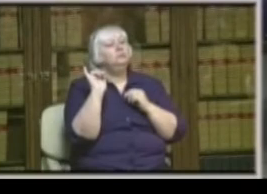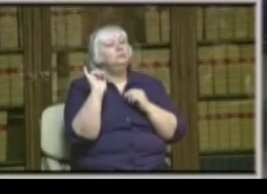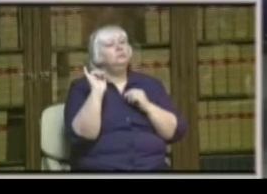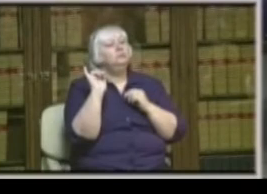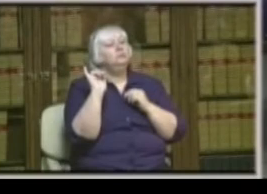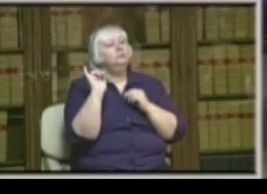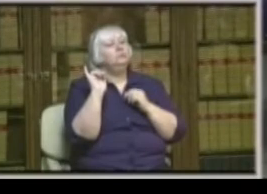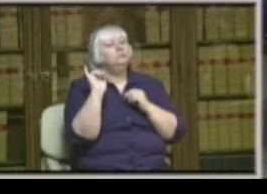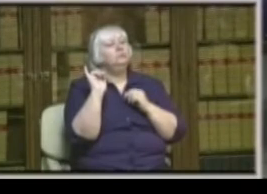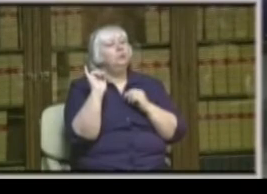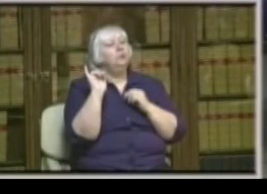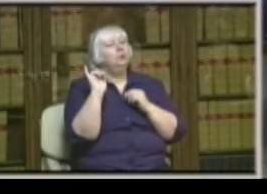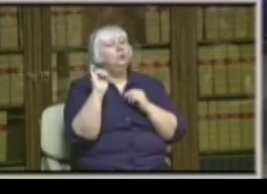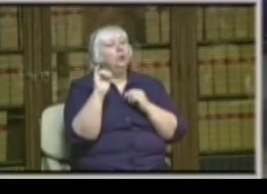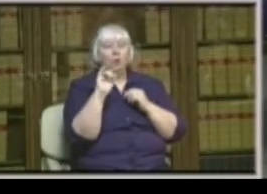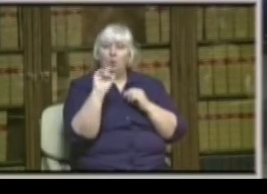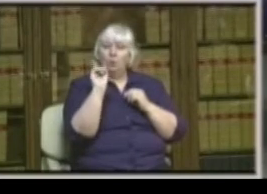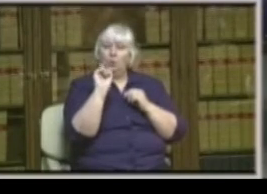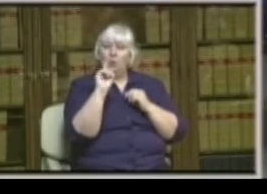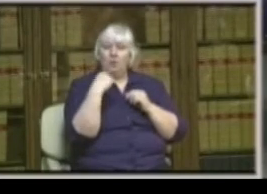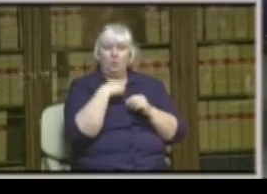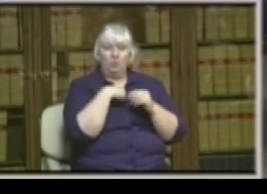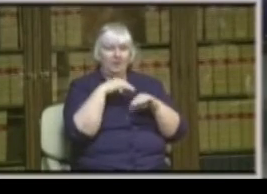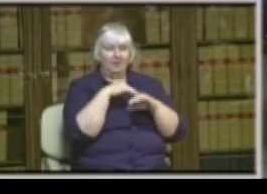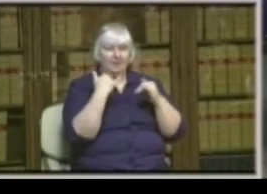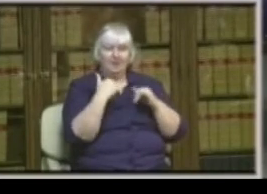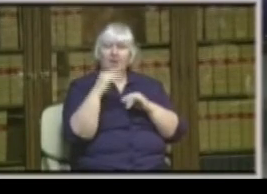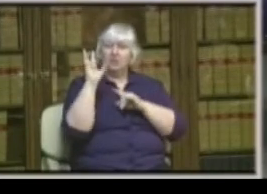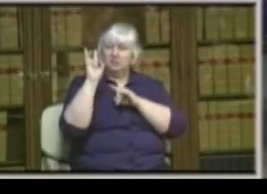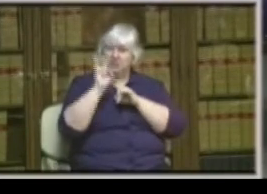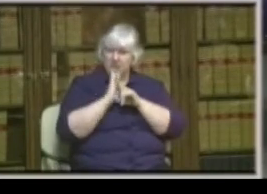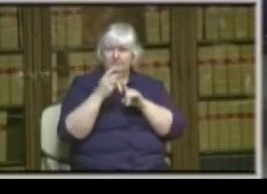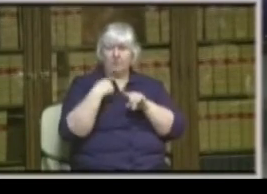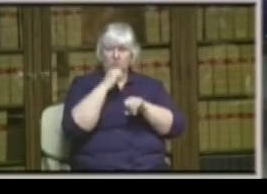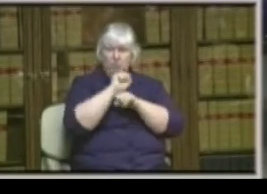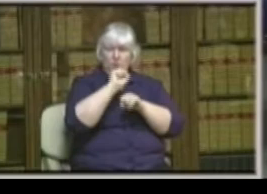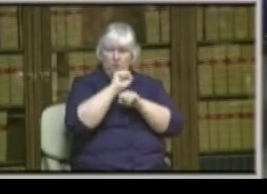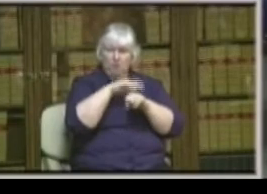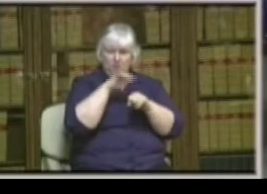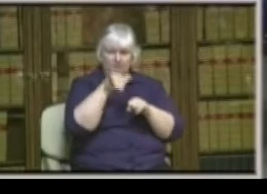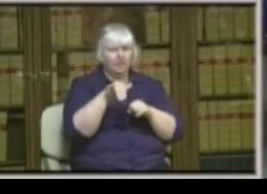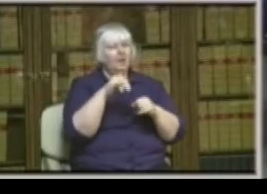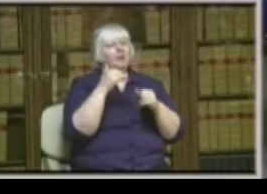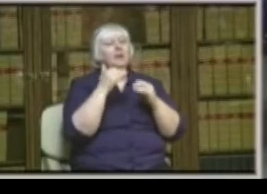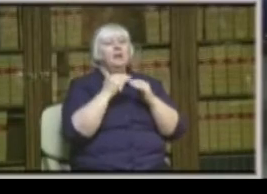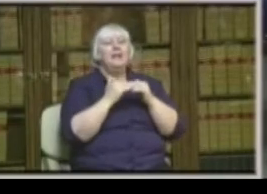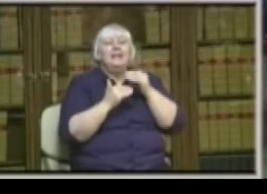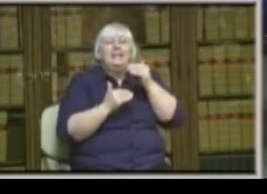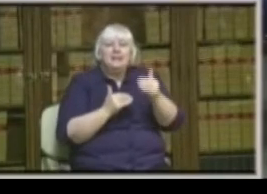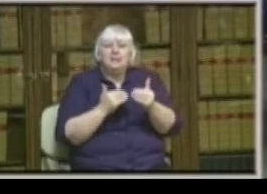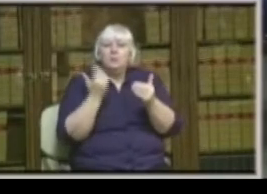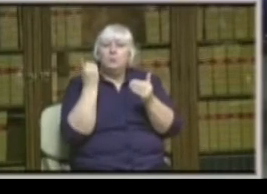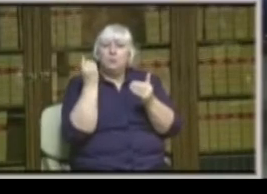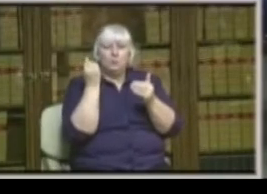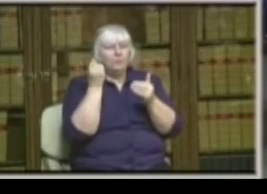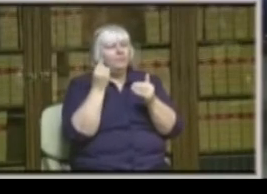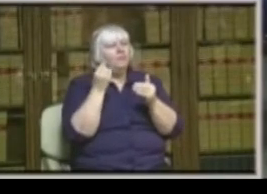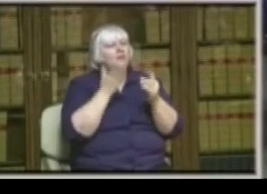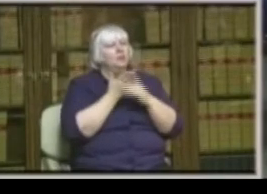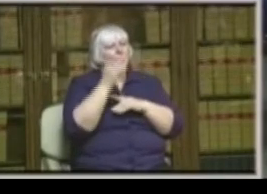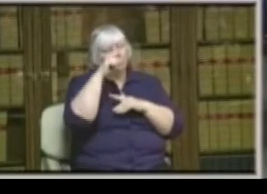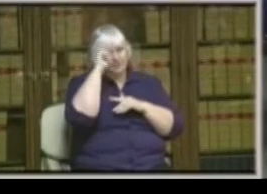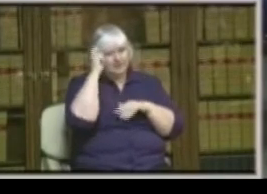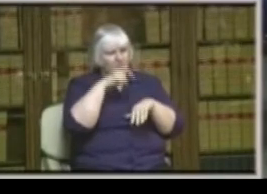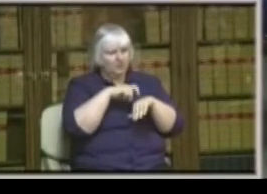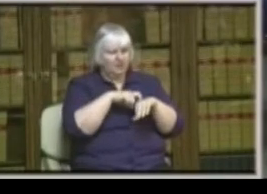so then where this effort is at is, like I said, for the last 6 months we've been working on this. The next step in this is that over the summer we're